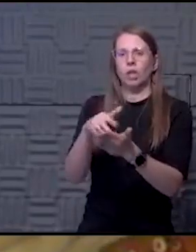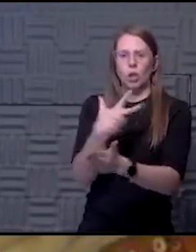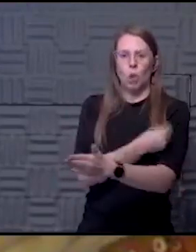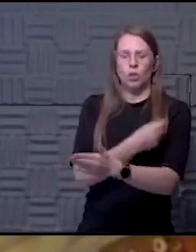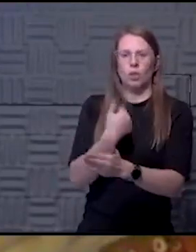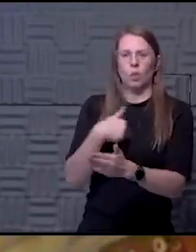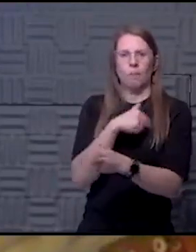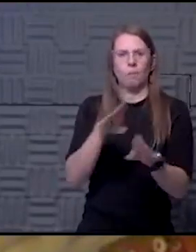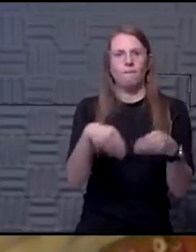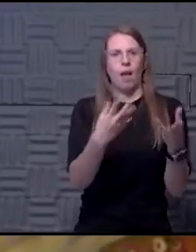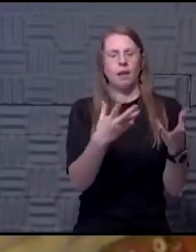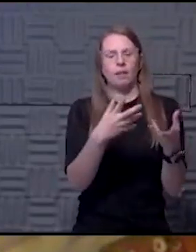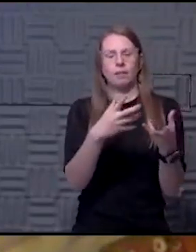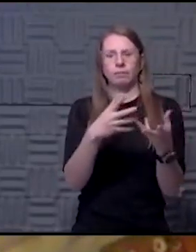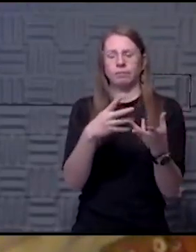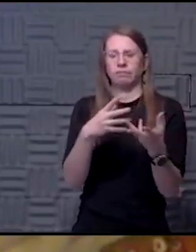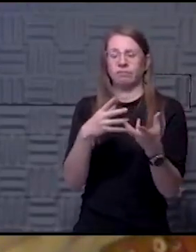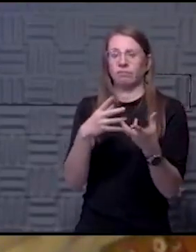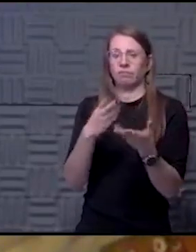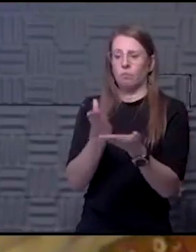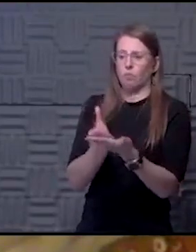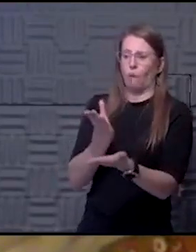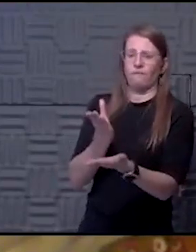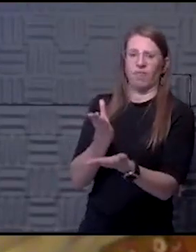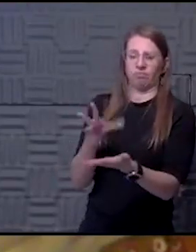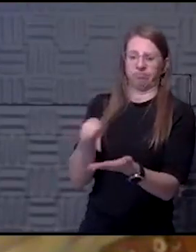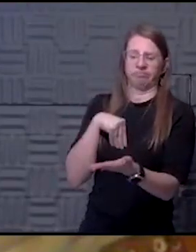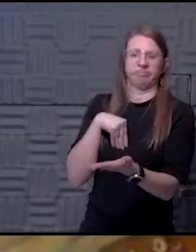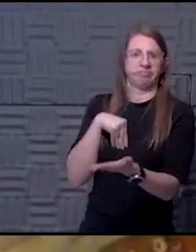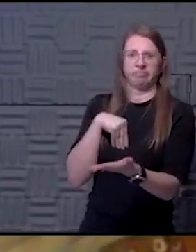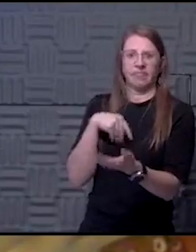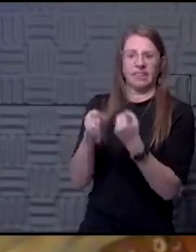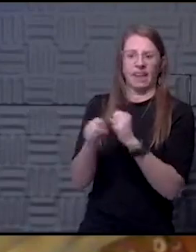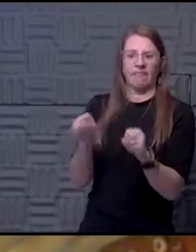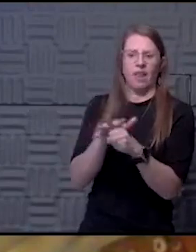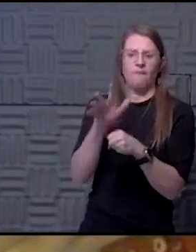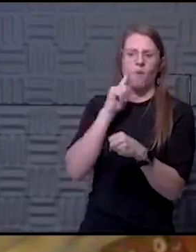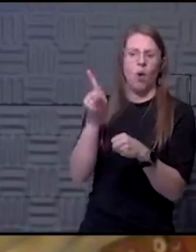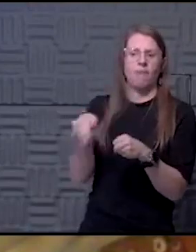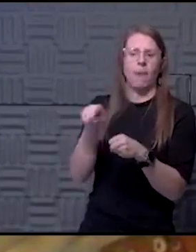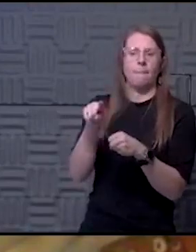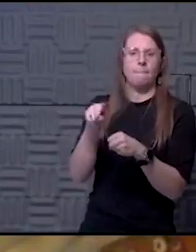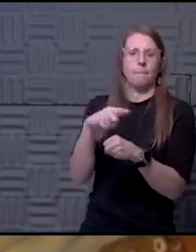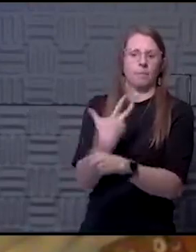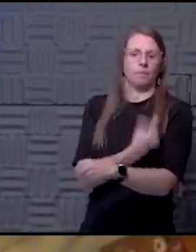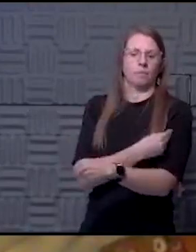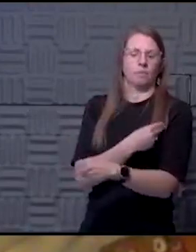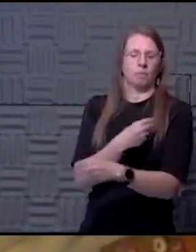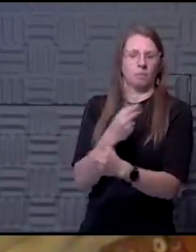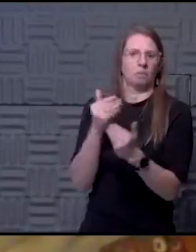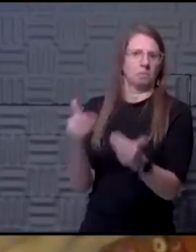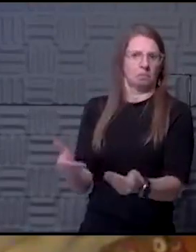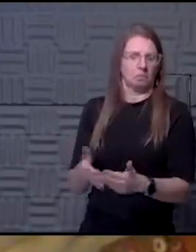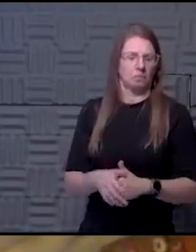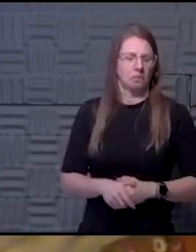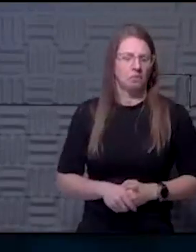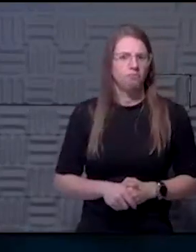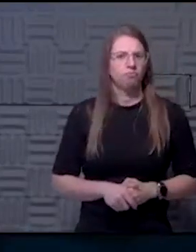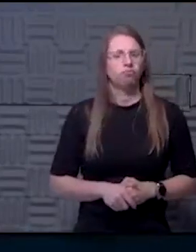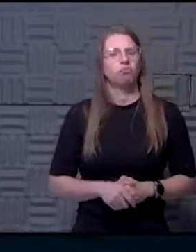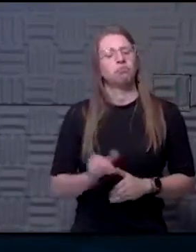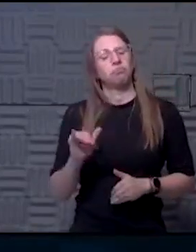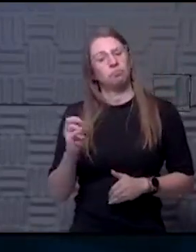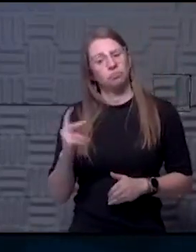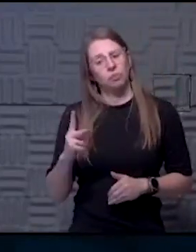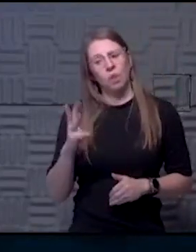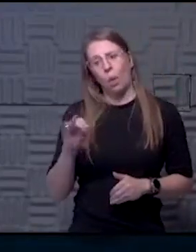far have not proven to them that it's safe enough for them to feel good about administering.